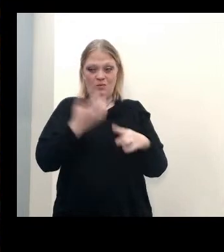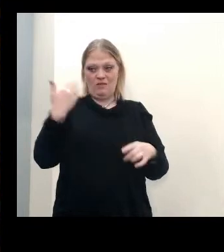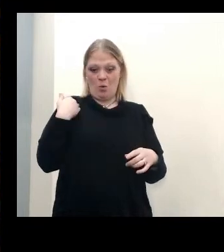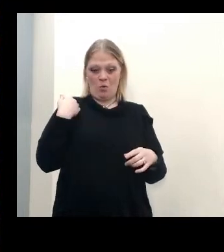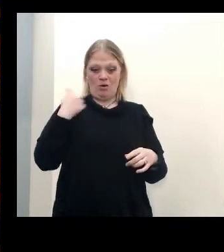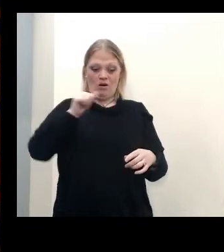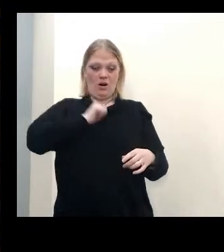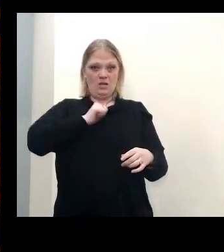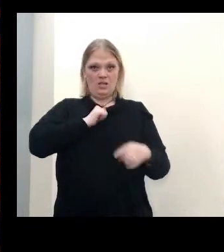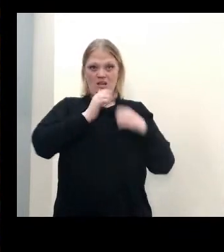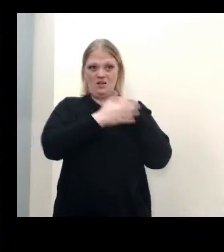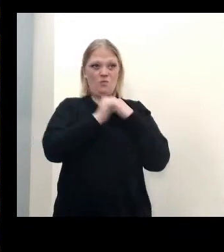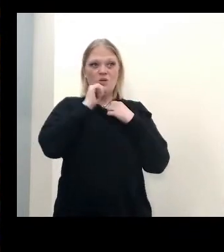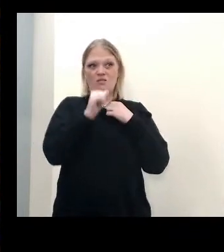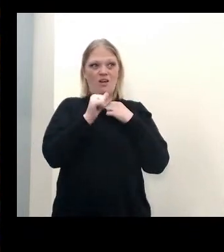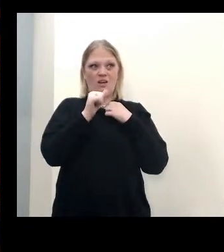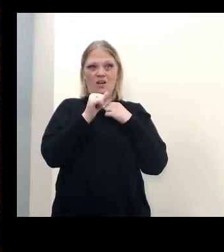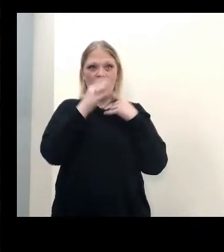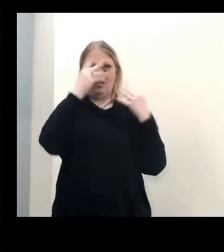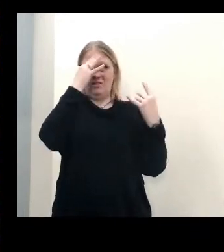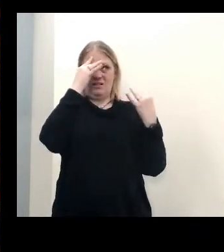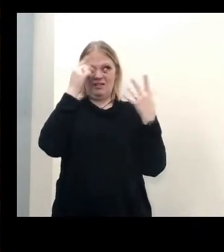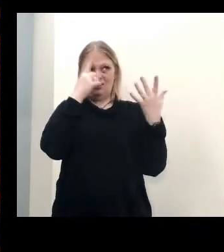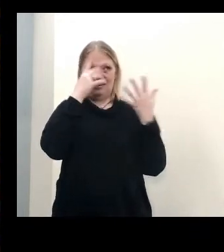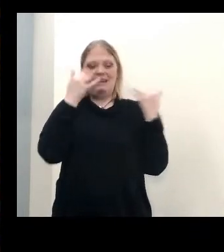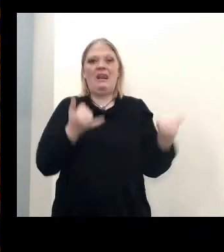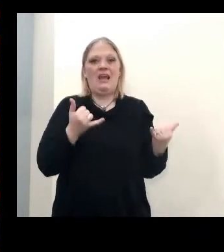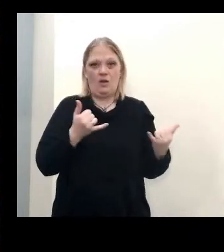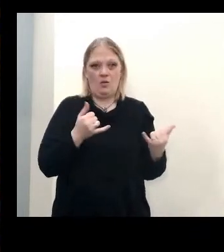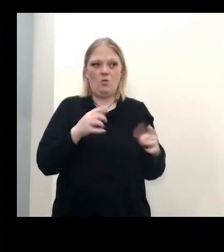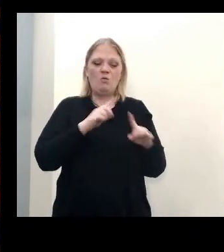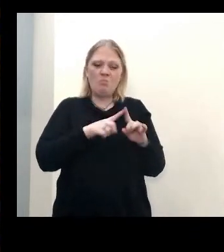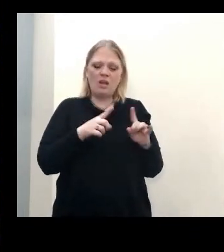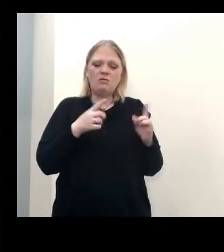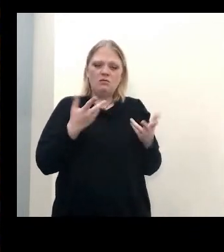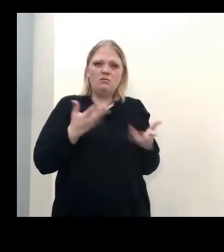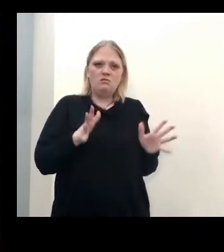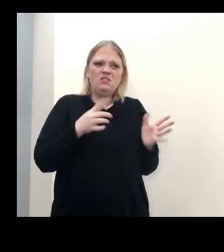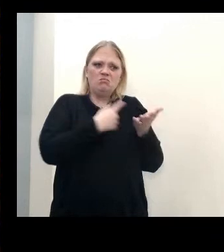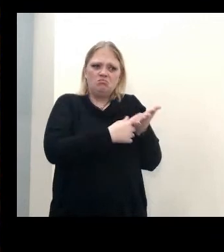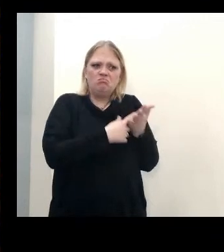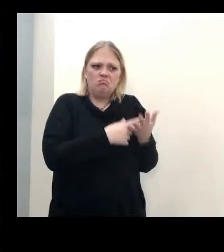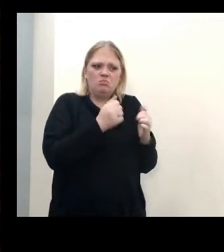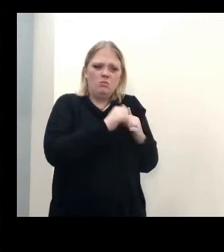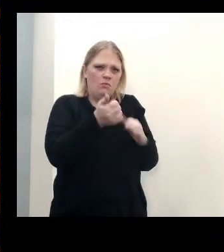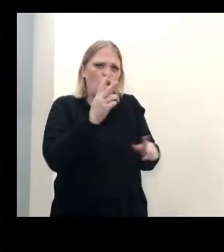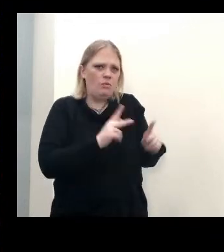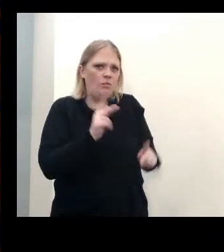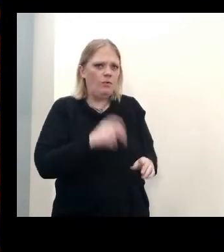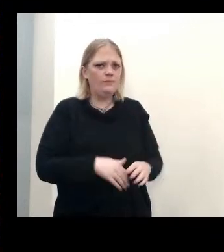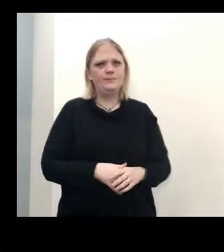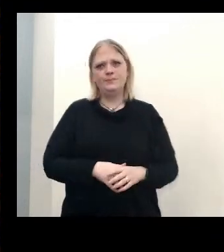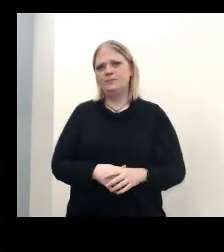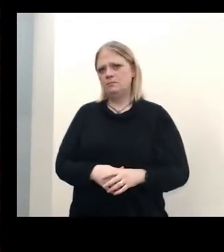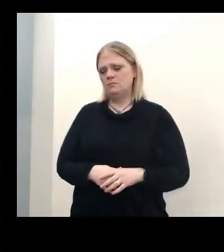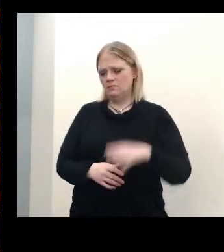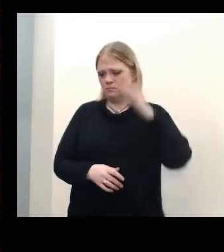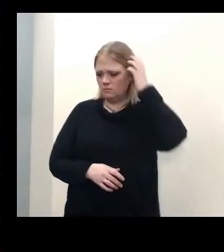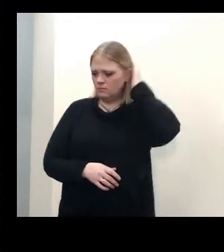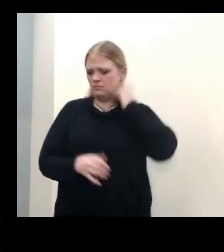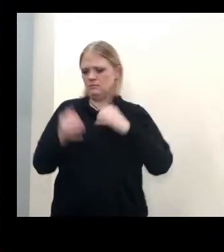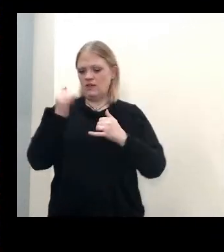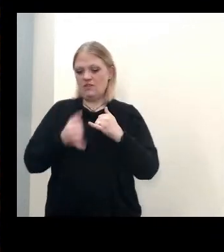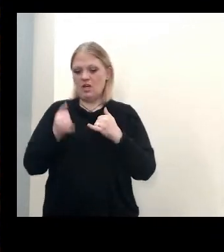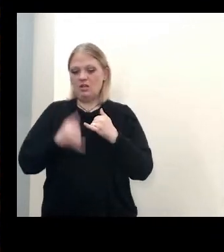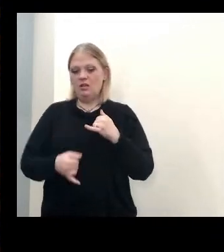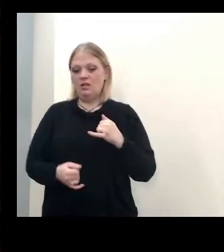as a county are not thinking about doing that in the immediate future, though it is conversations we've had with other parties. And the final